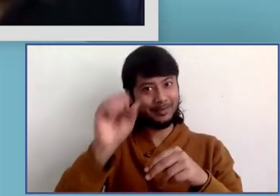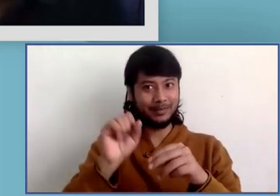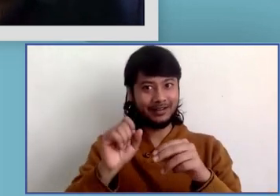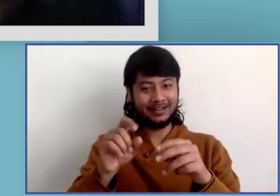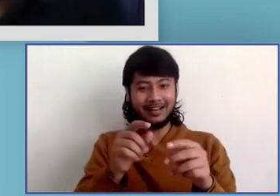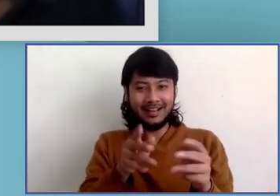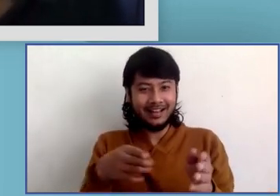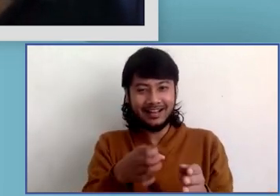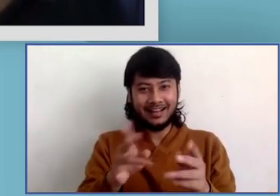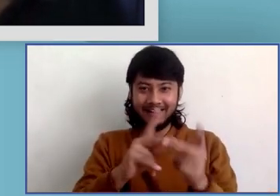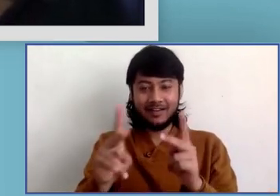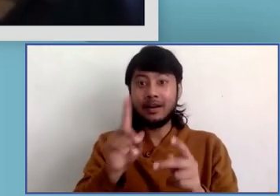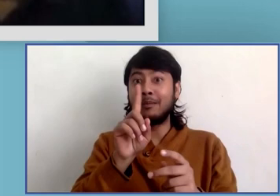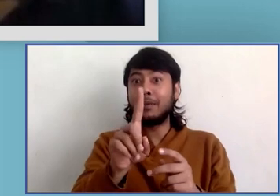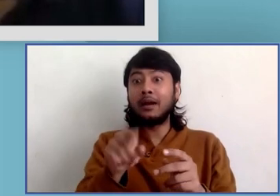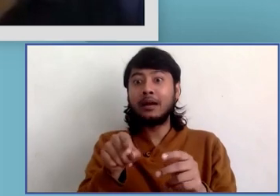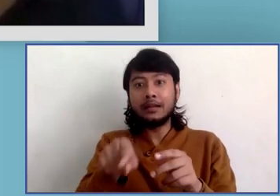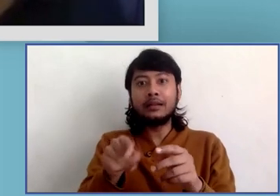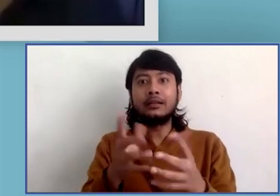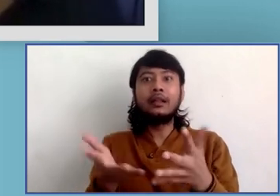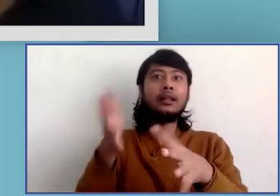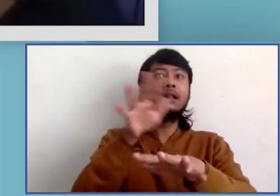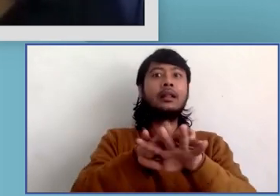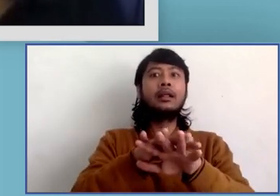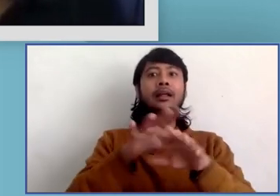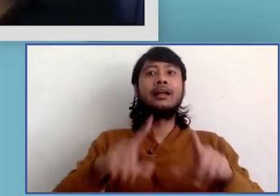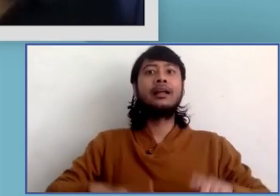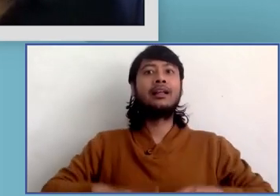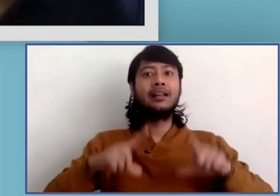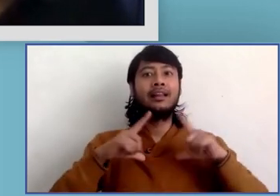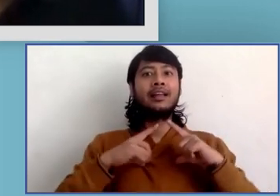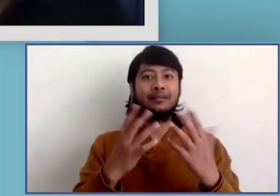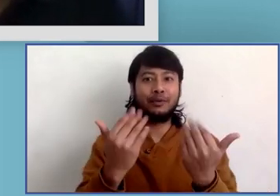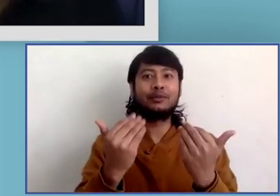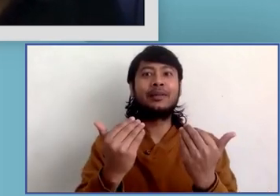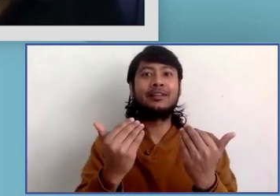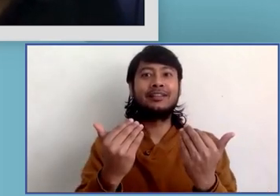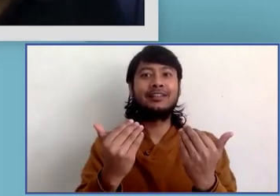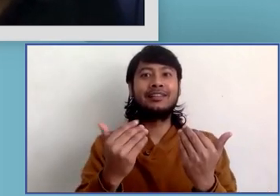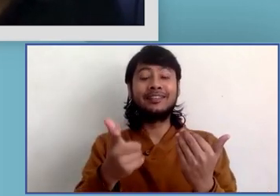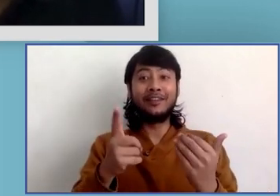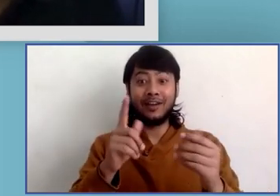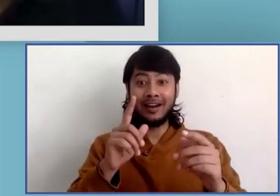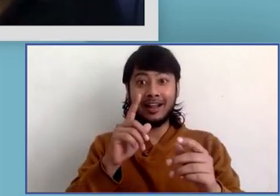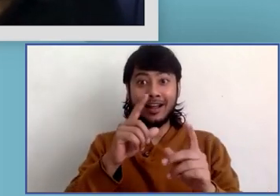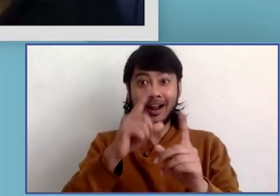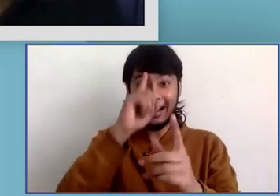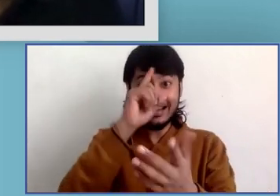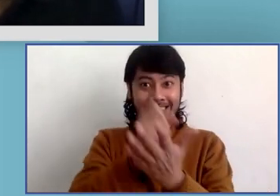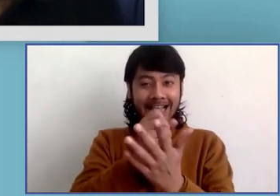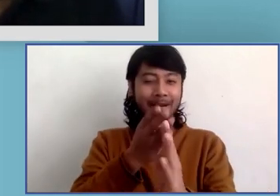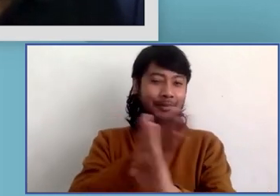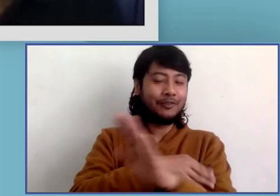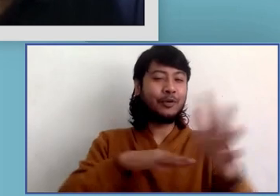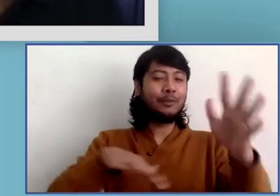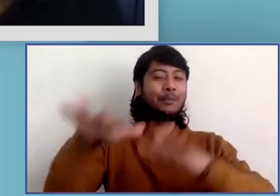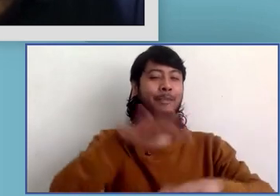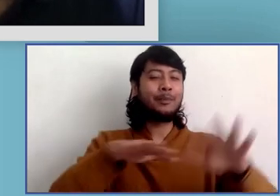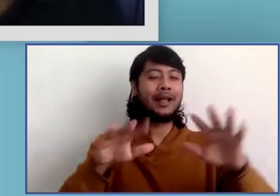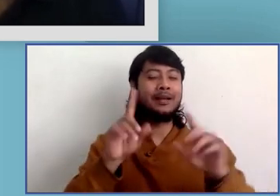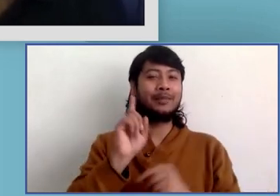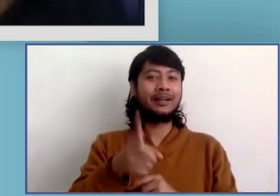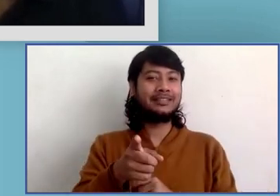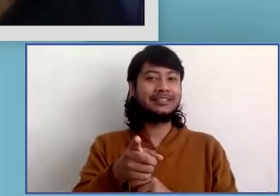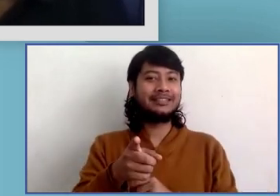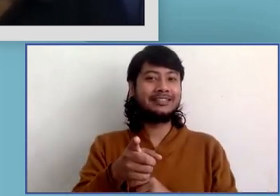You need to be very careful about your decisions before you make them. The second thing is to always